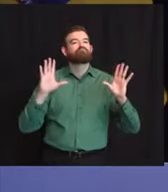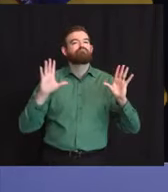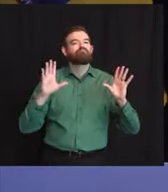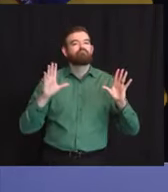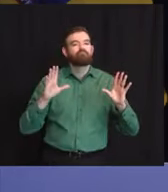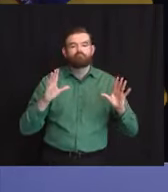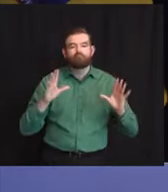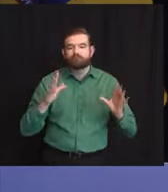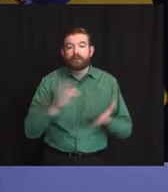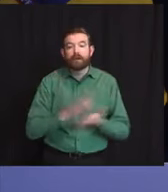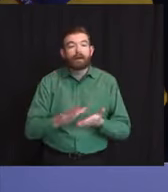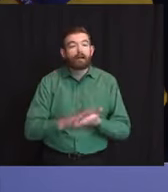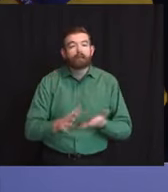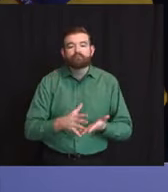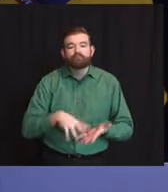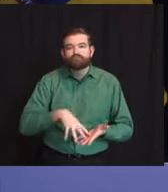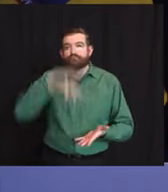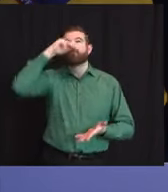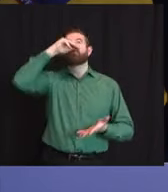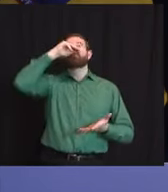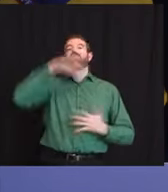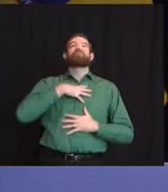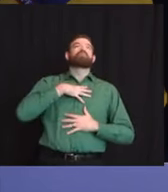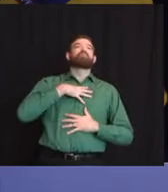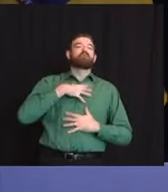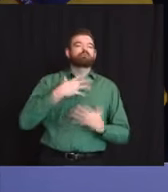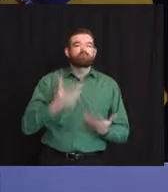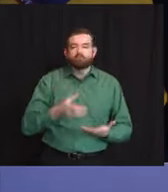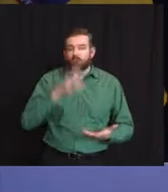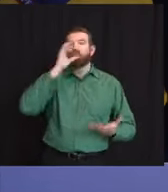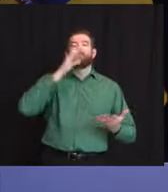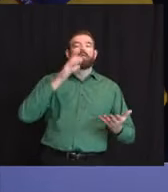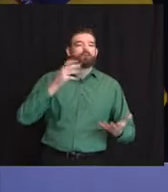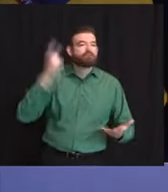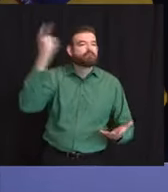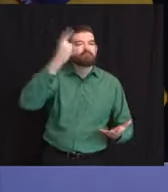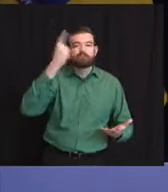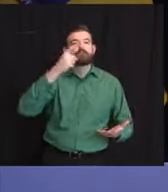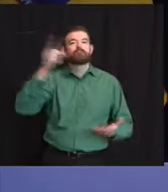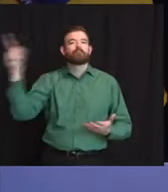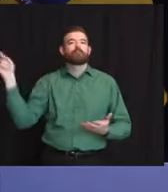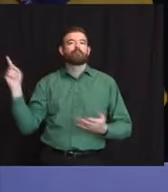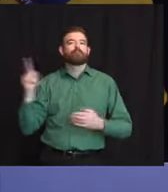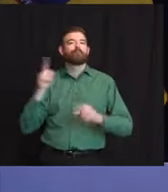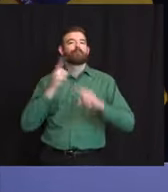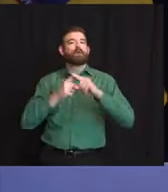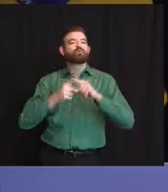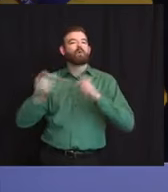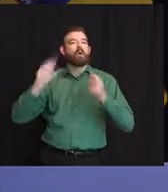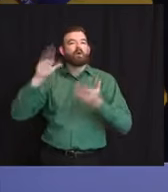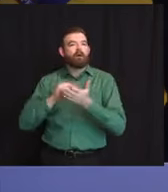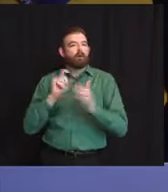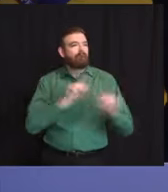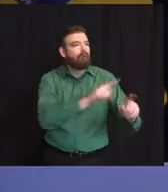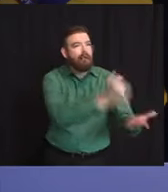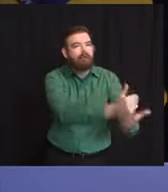Wear disposable gloves to clean and disinfect. Use EPA-registered household